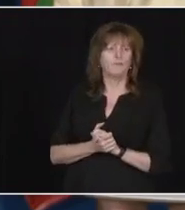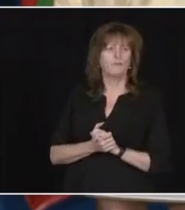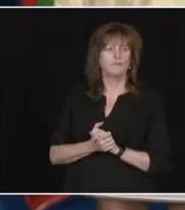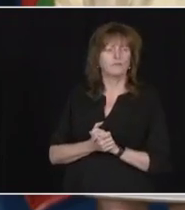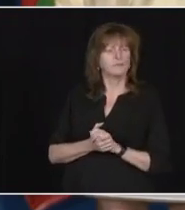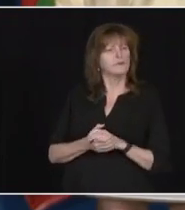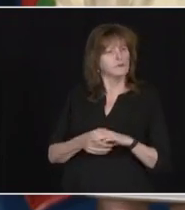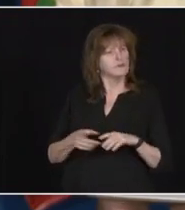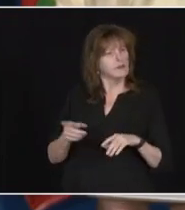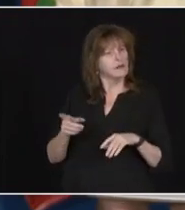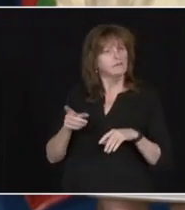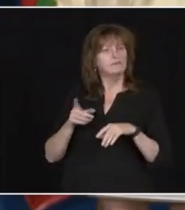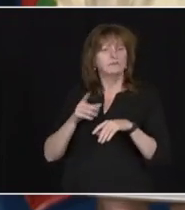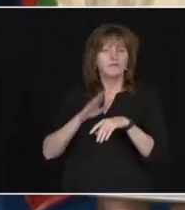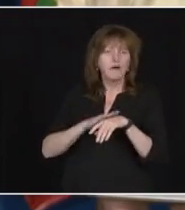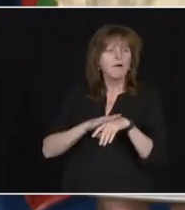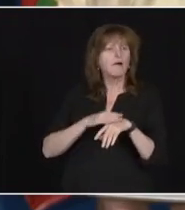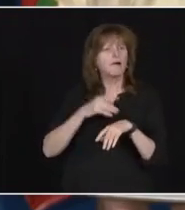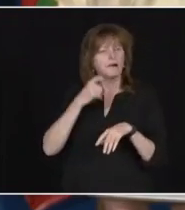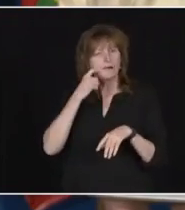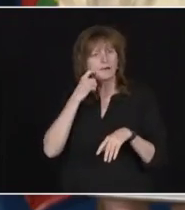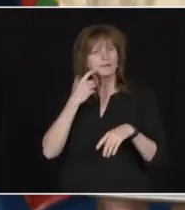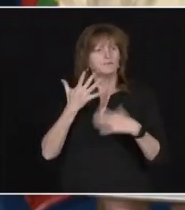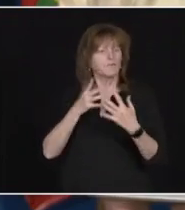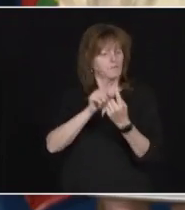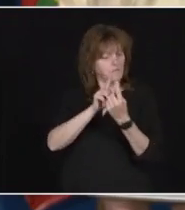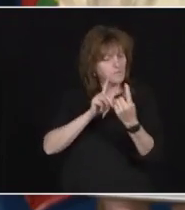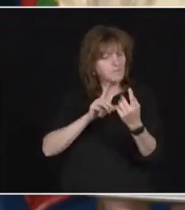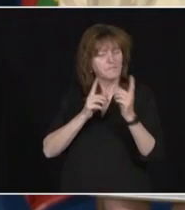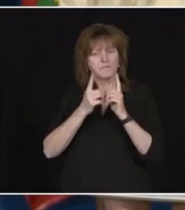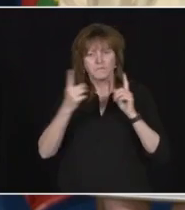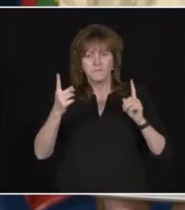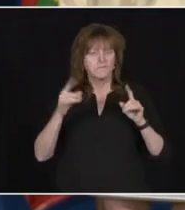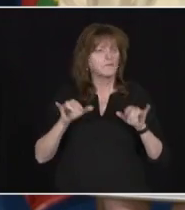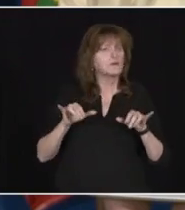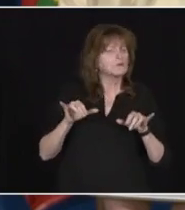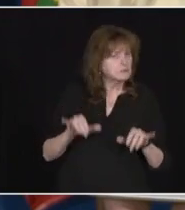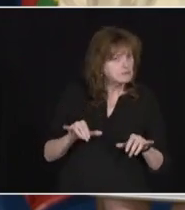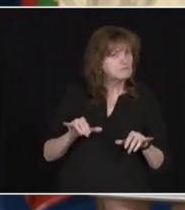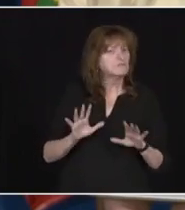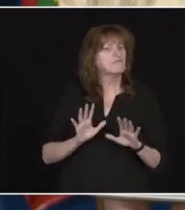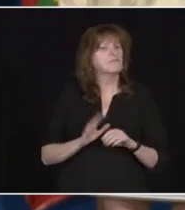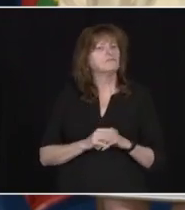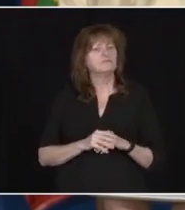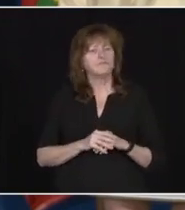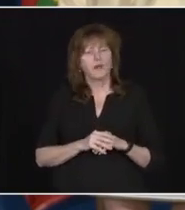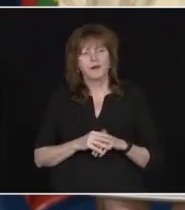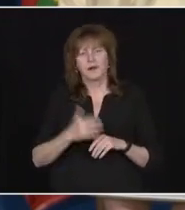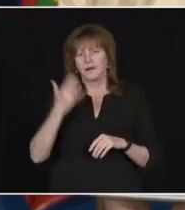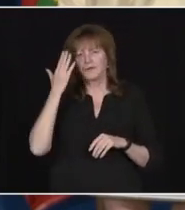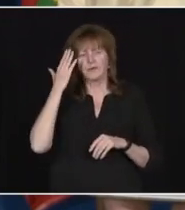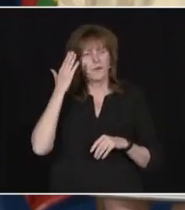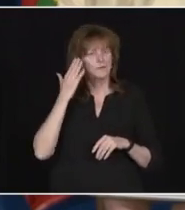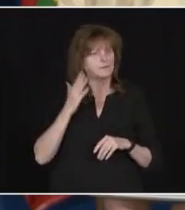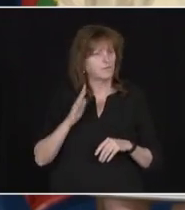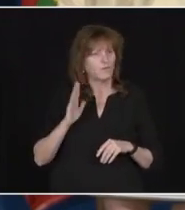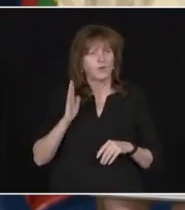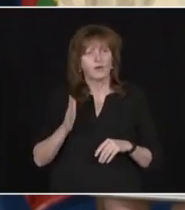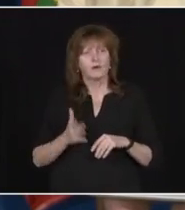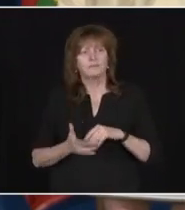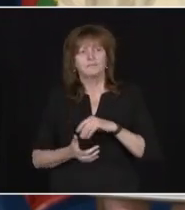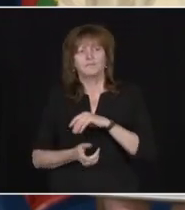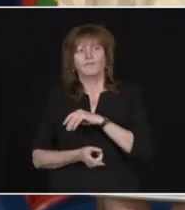weekend about physical distancing, and there's going to be an incredible temptation to gather at cottages, at